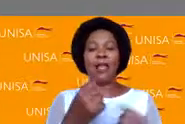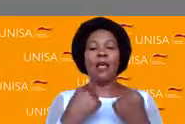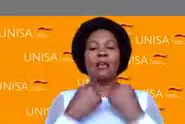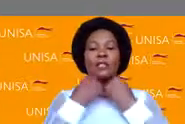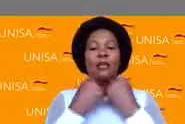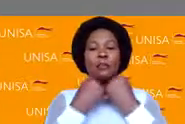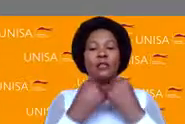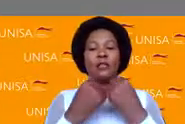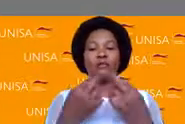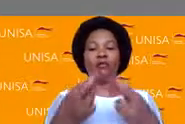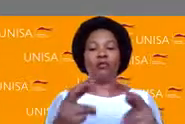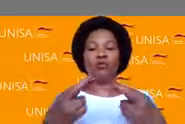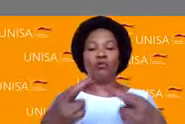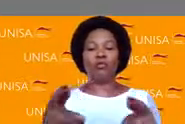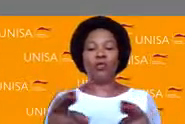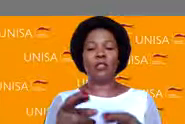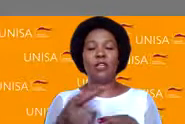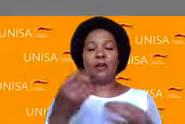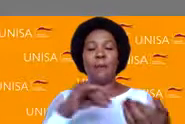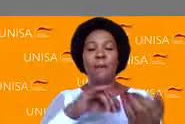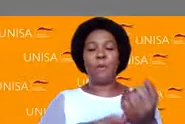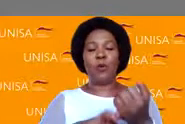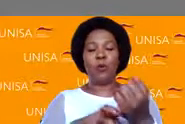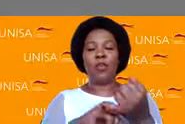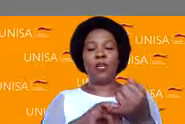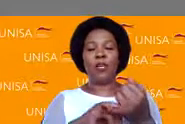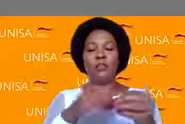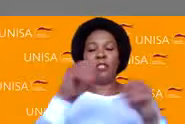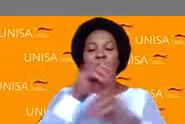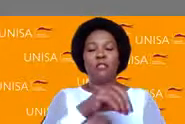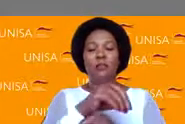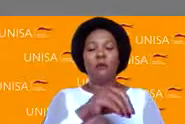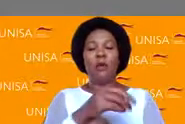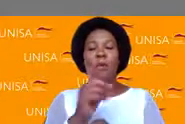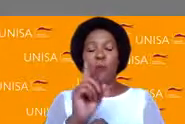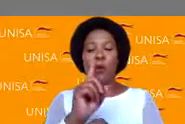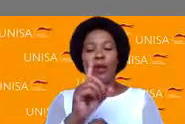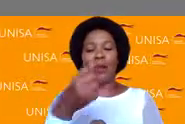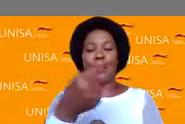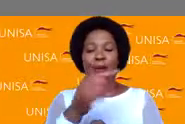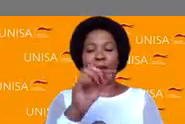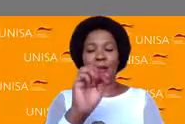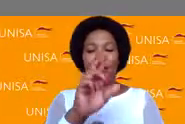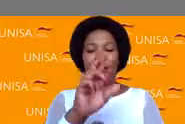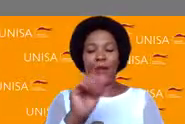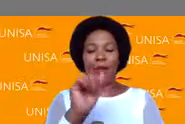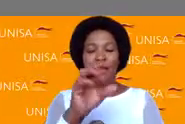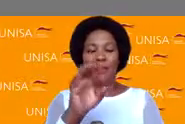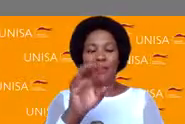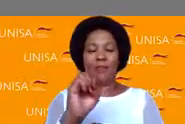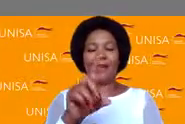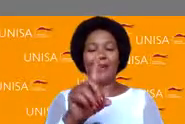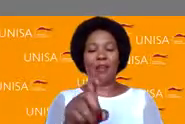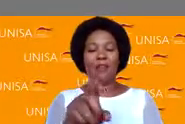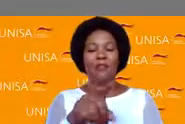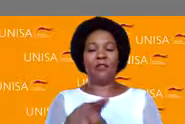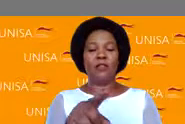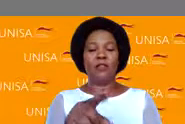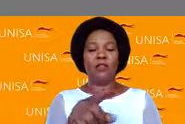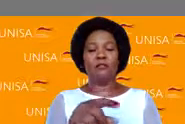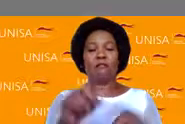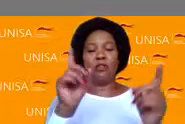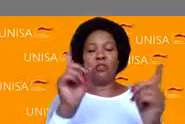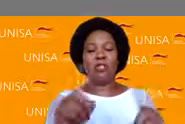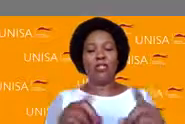assignments tool in modules as well, is being replaced by grades. So you rather click on grades, you can click on the specific course